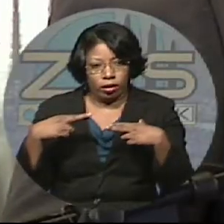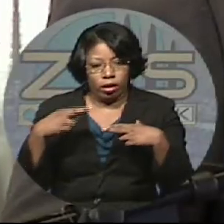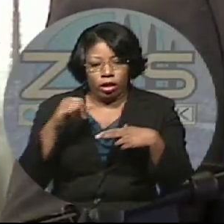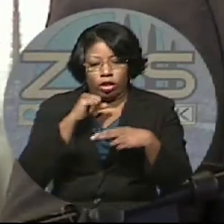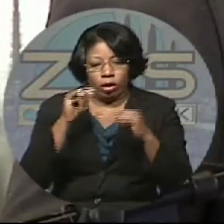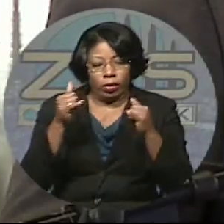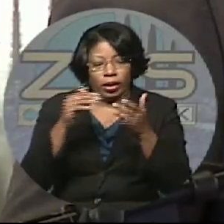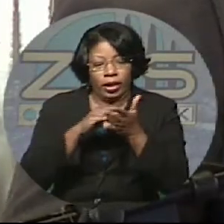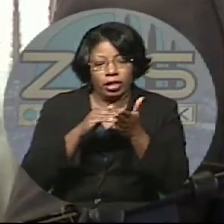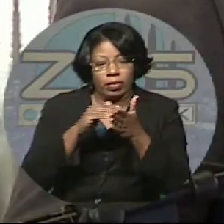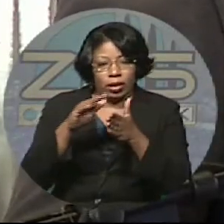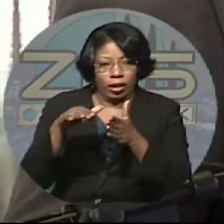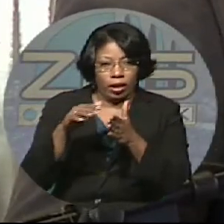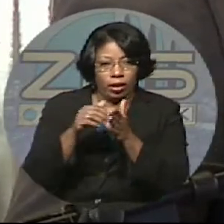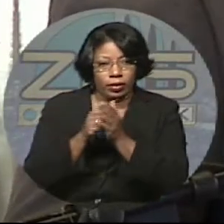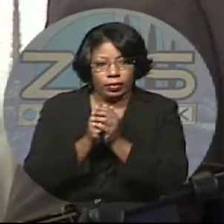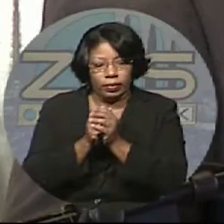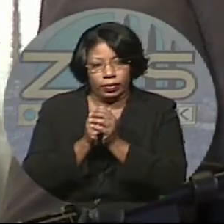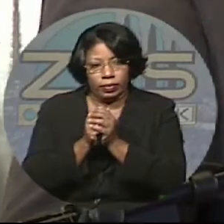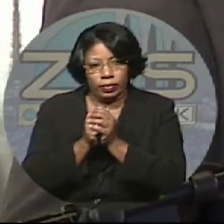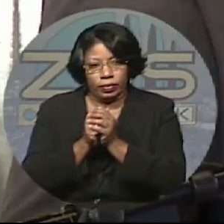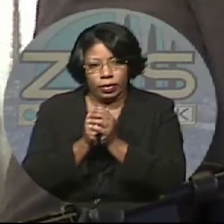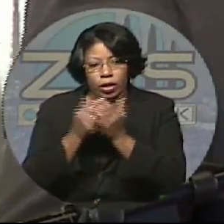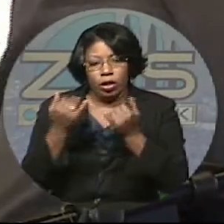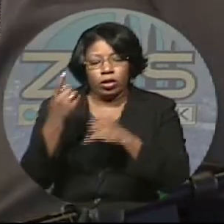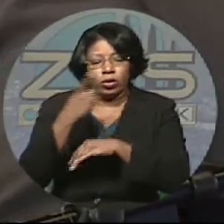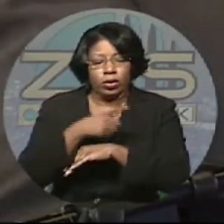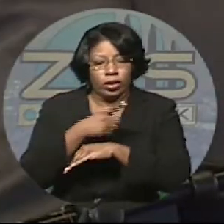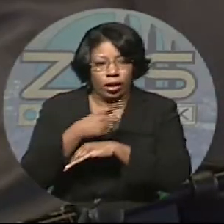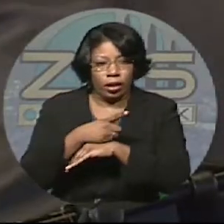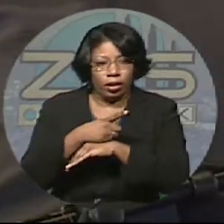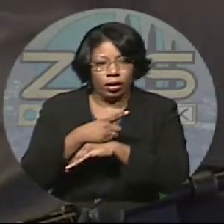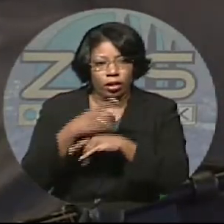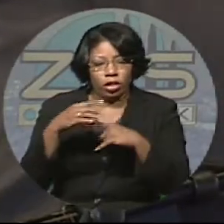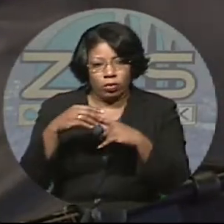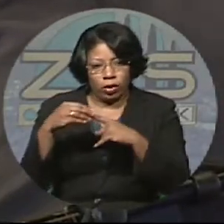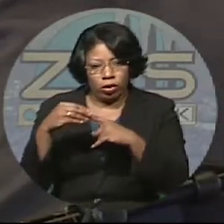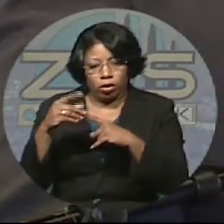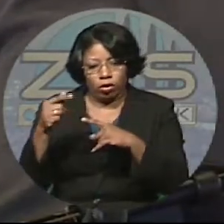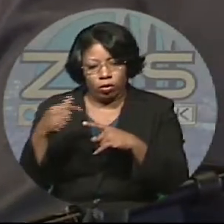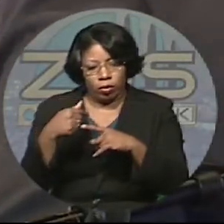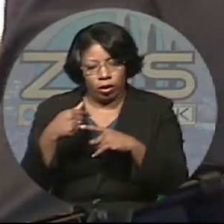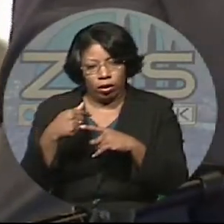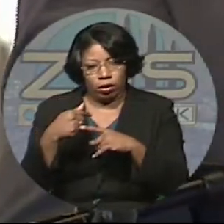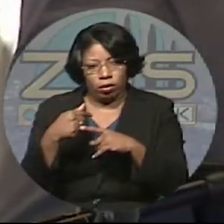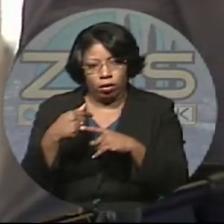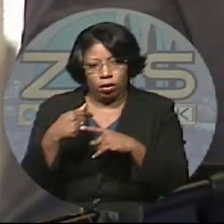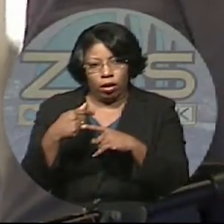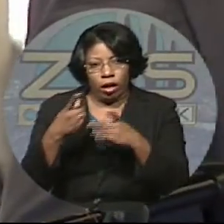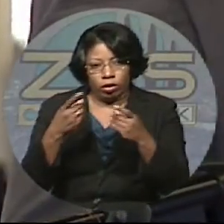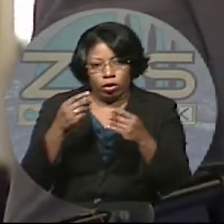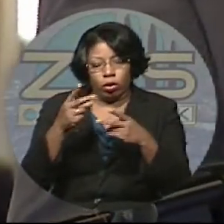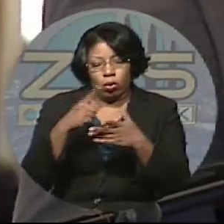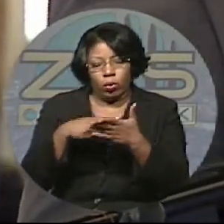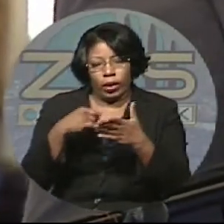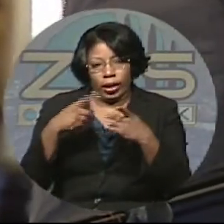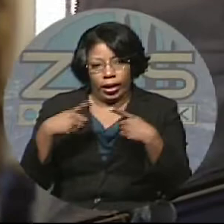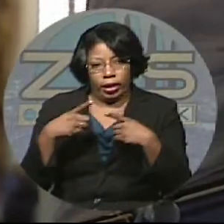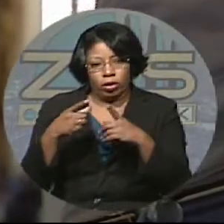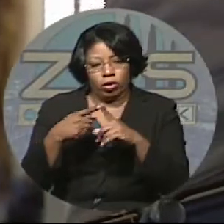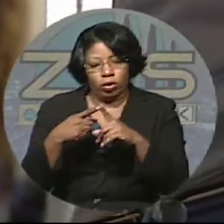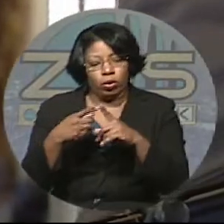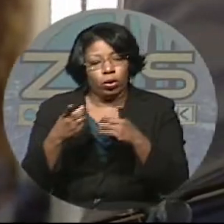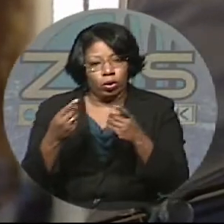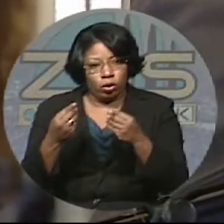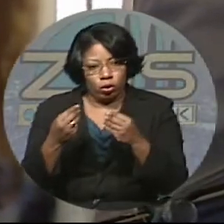But the day is very special, particularly not so much for me, because I've done what I had to do,